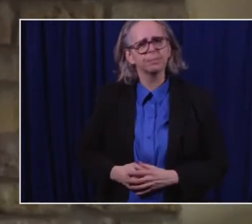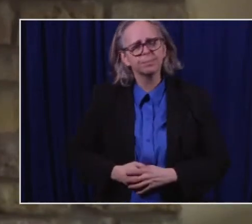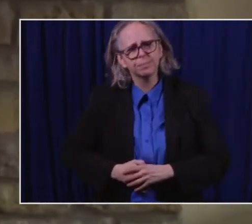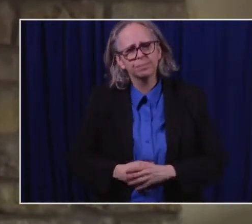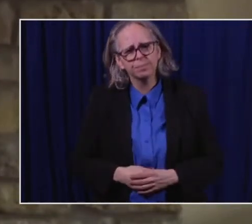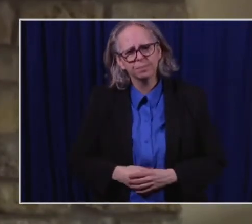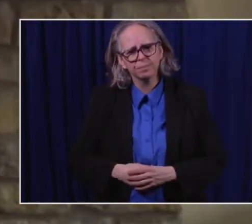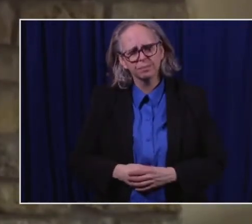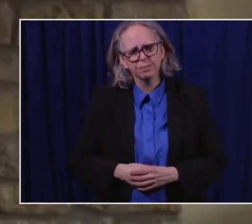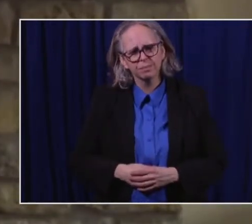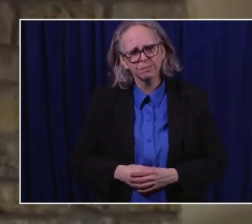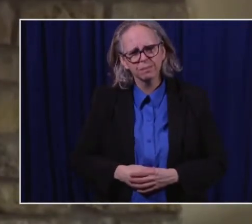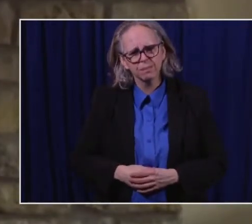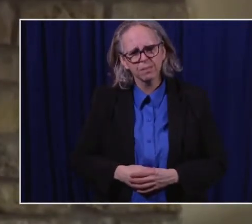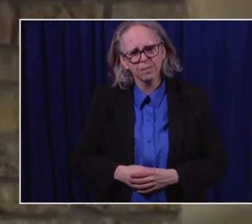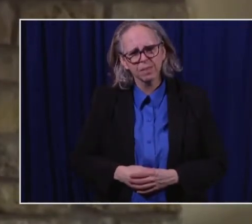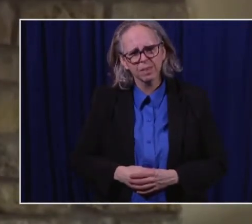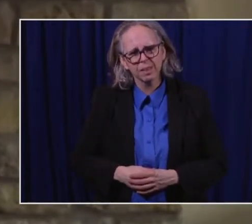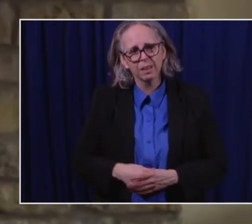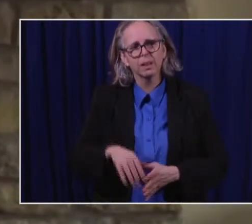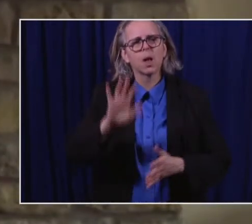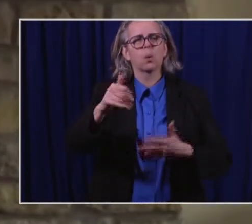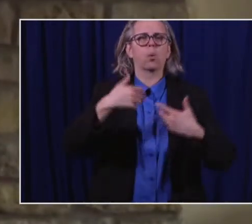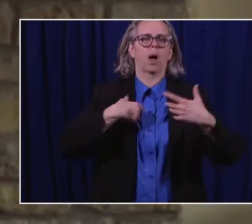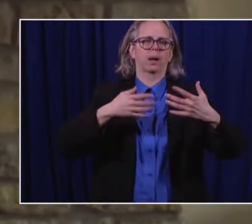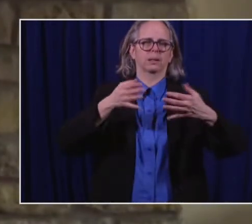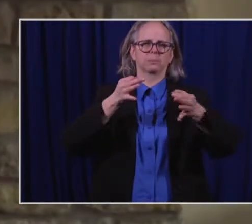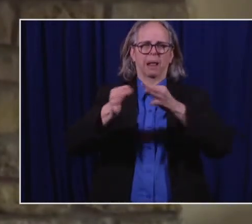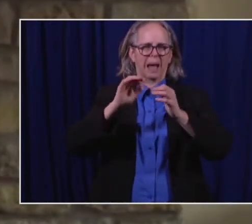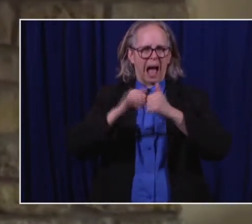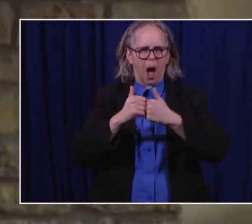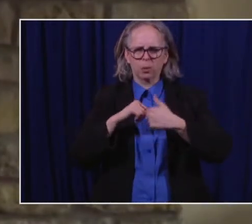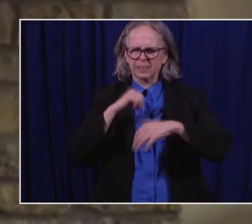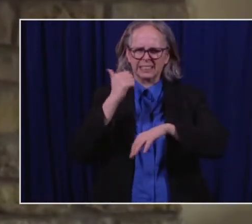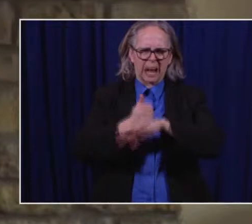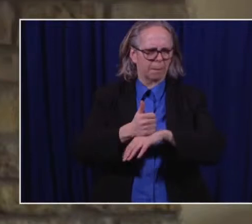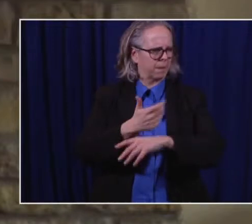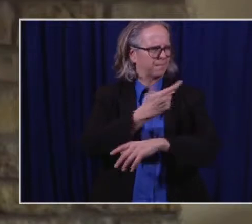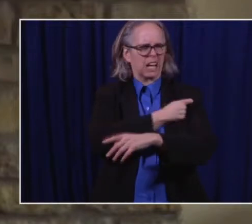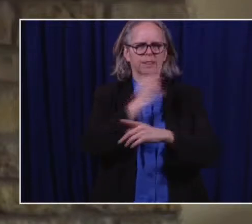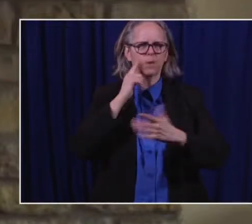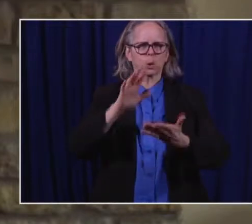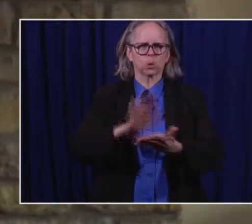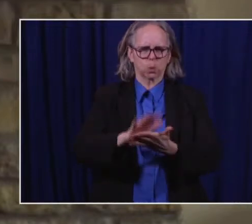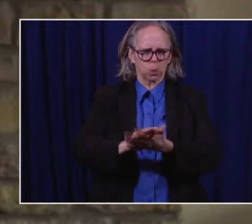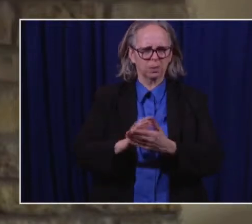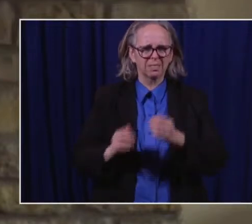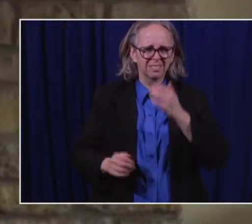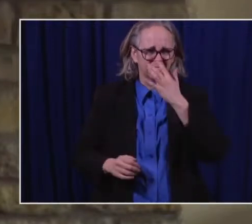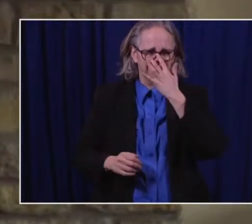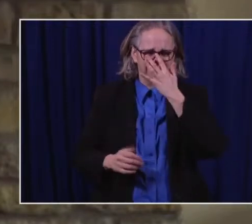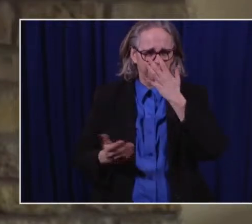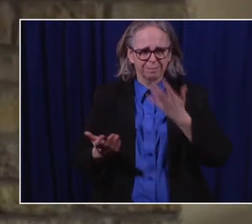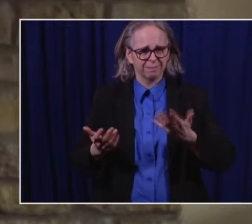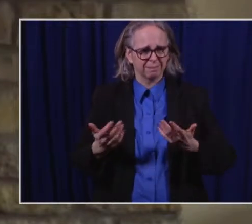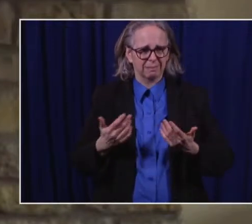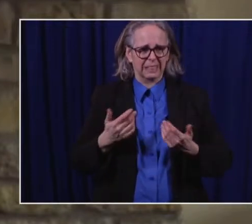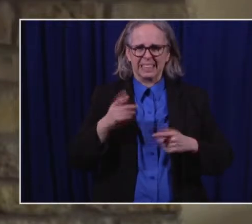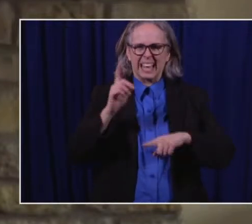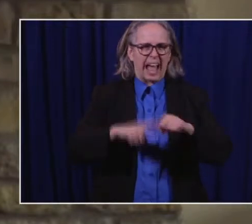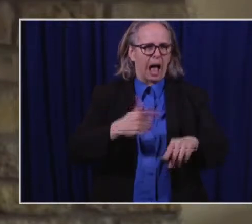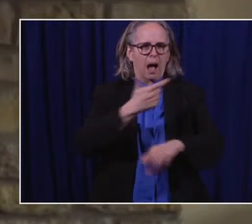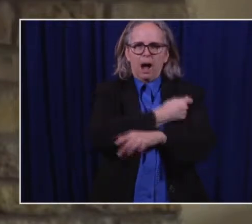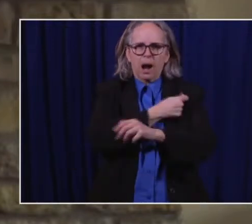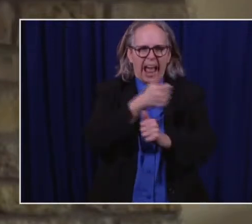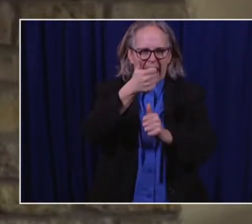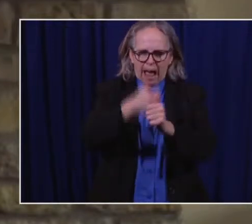up vaccinations in schools, comes back to I can't vaccinate everybody in Ohio, every educator in Ohio in